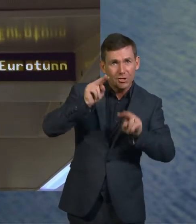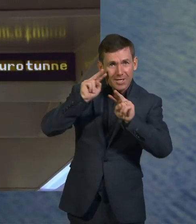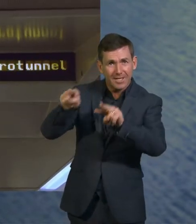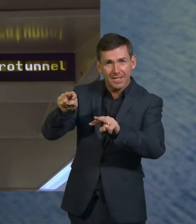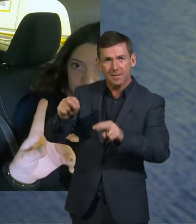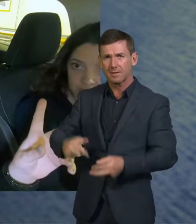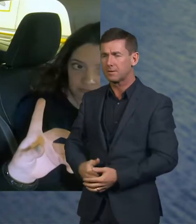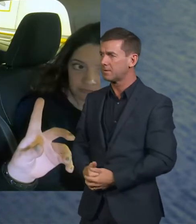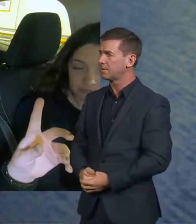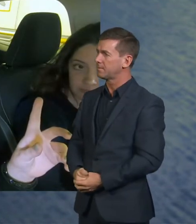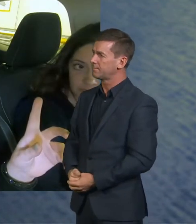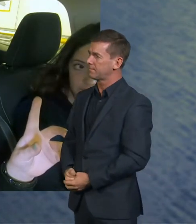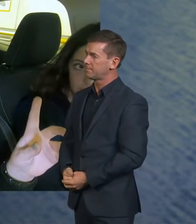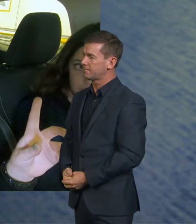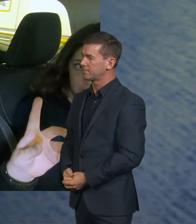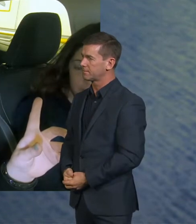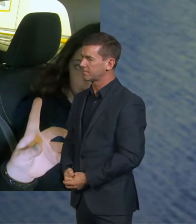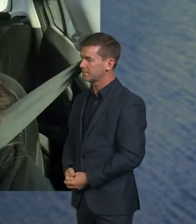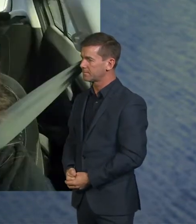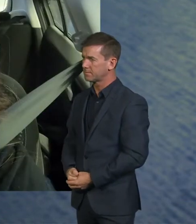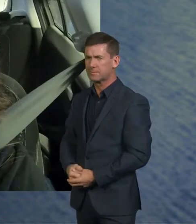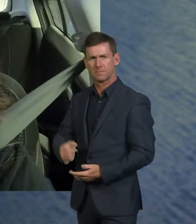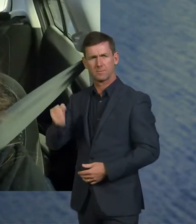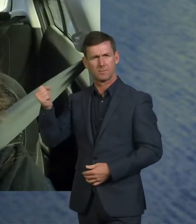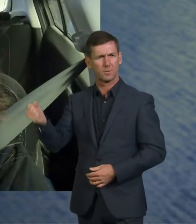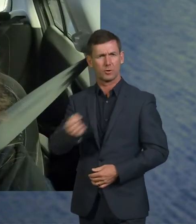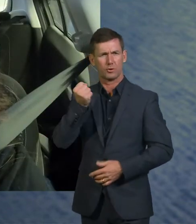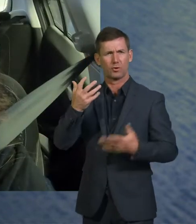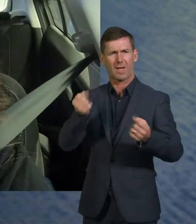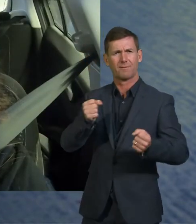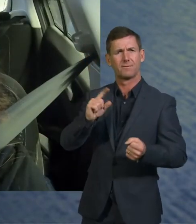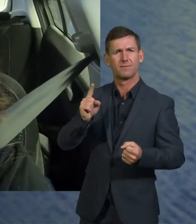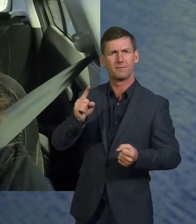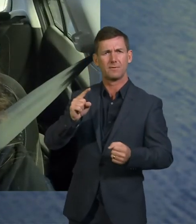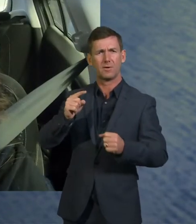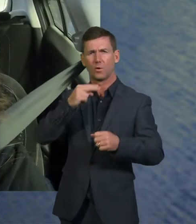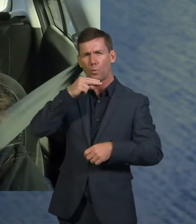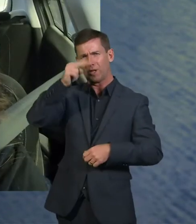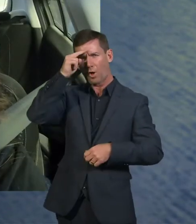They should have put in windows all the way along. How far?